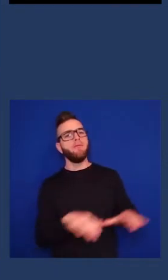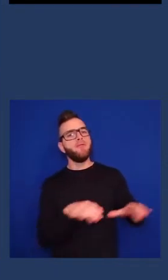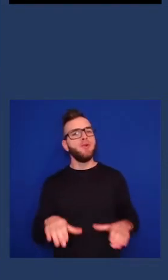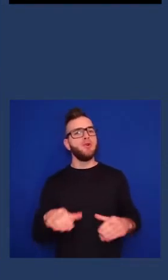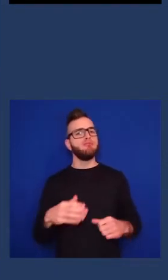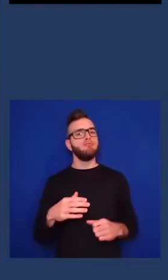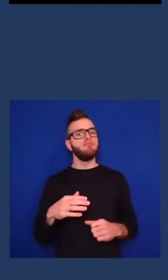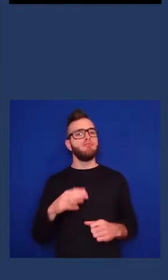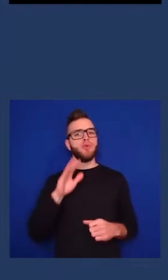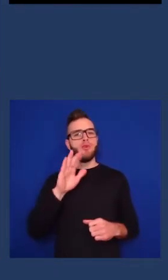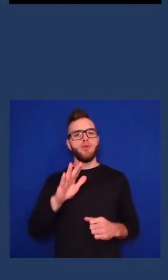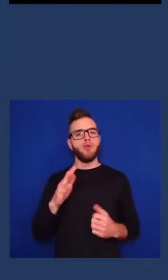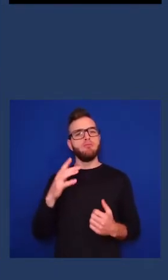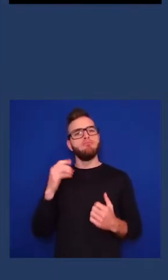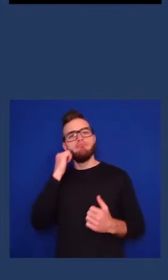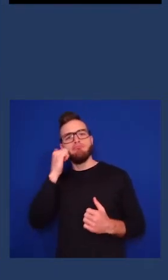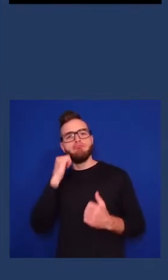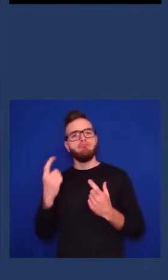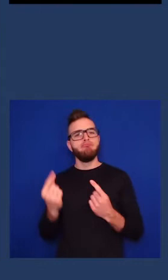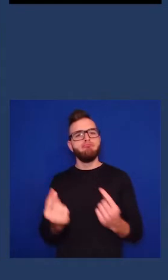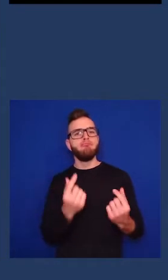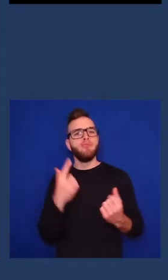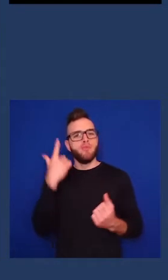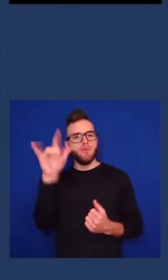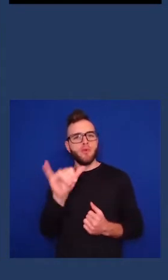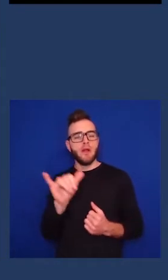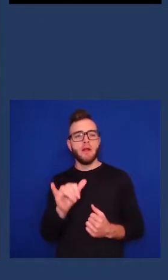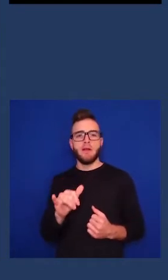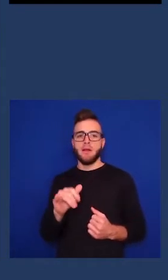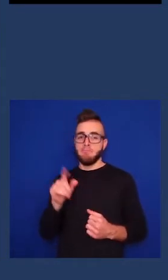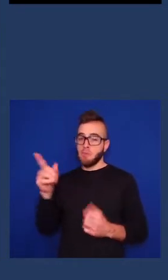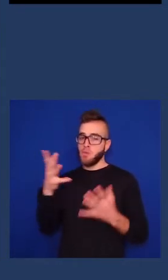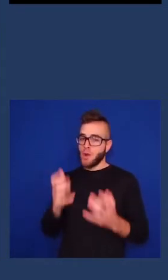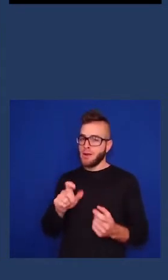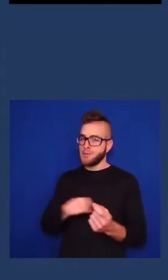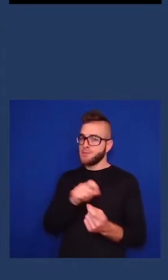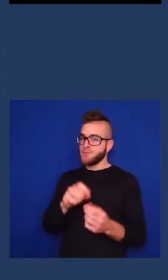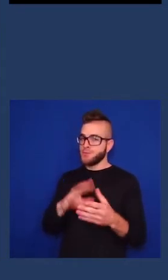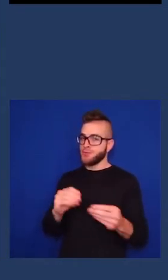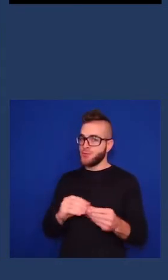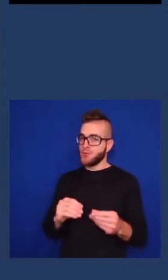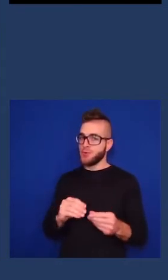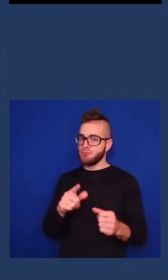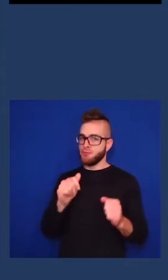and stories that you can share in a specific instance. So